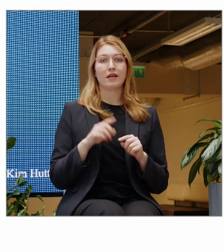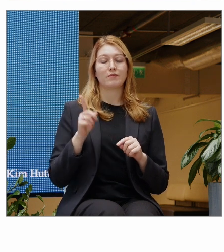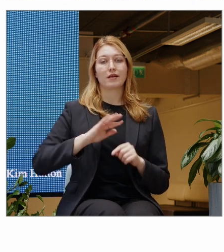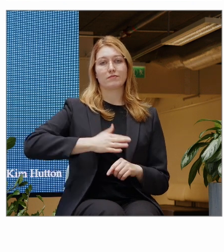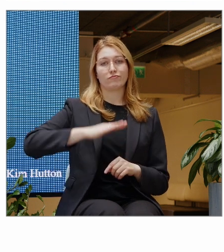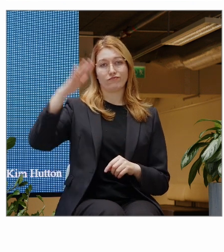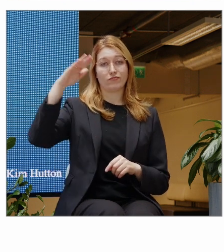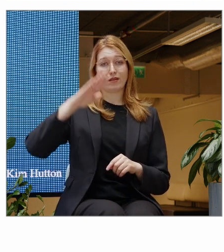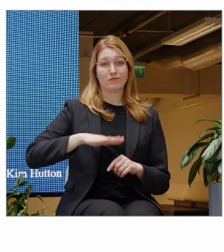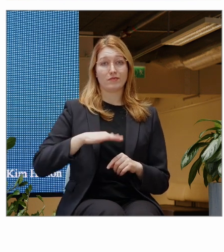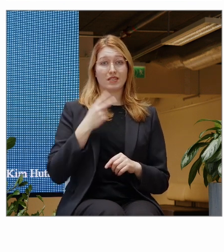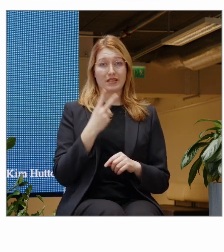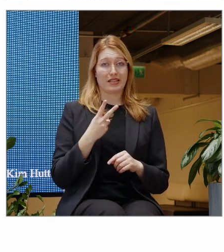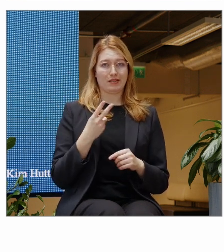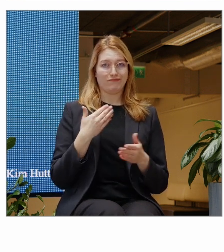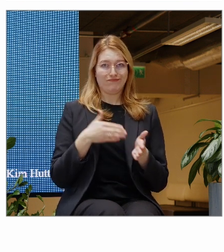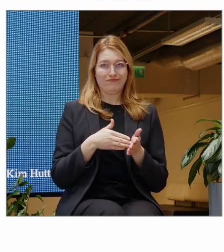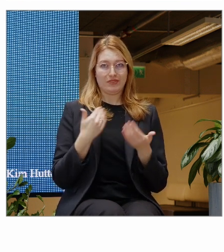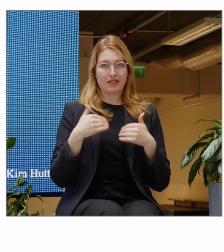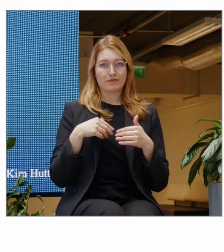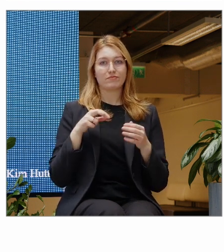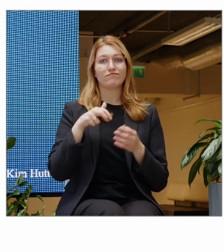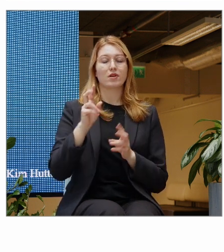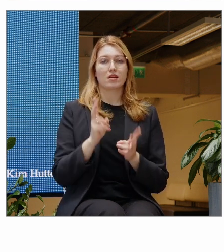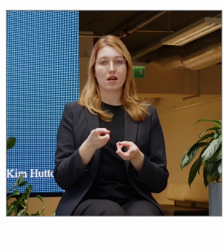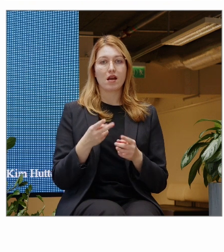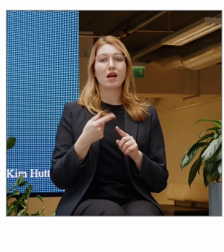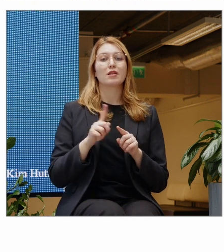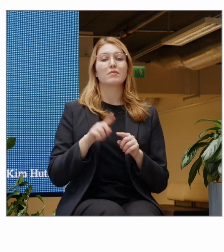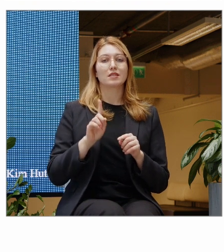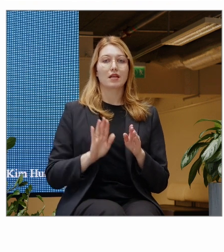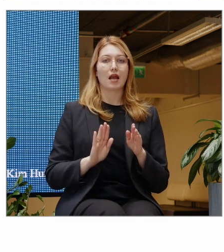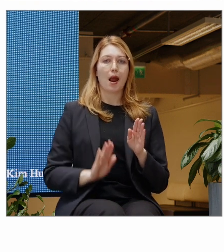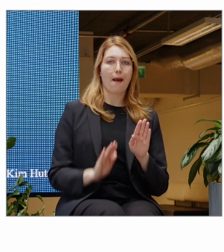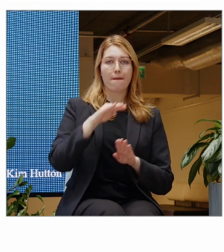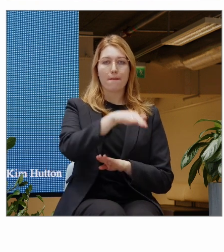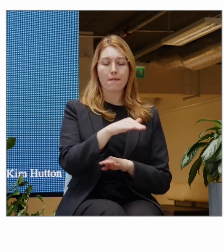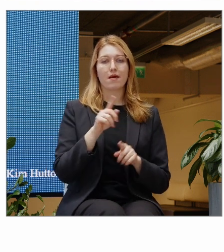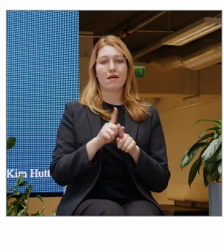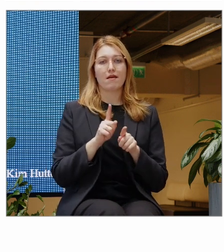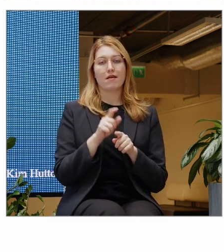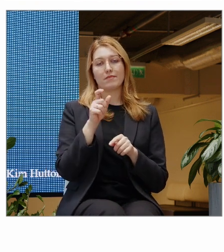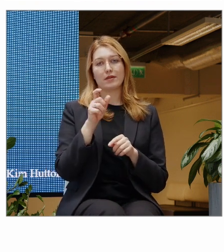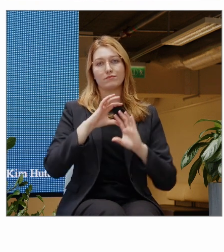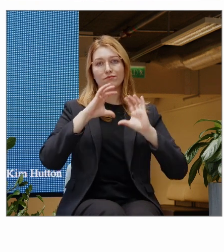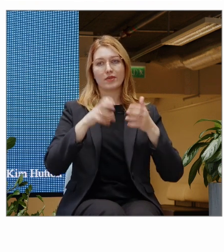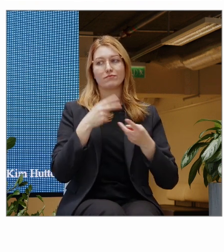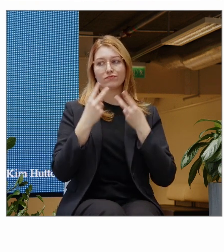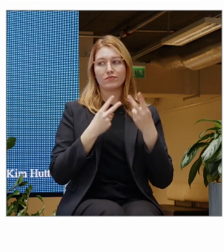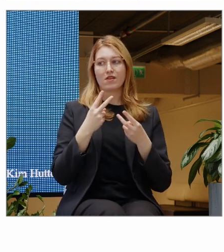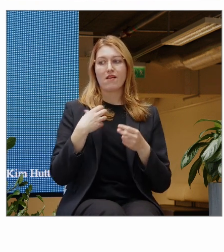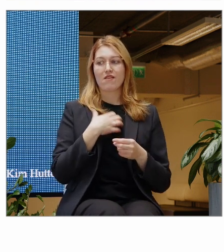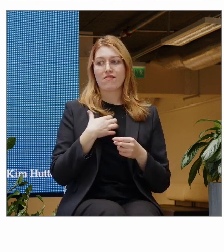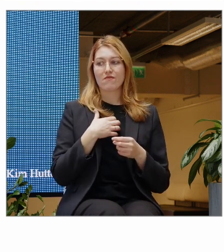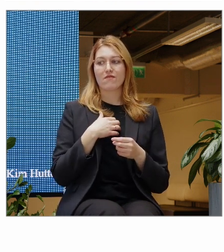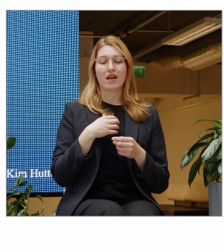for disabled exit. And you can see some of these ramps are put in around the world literally because we need to add